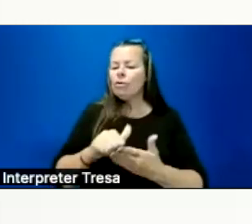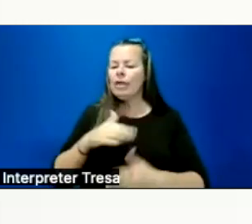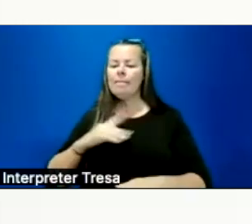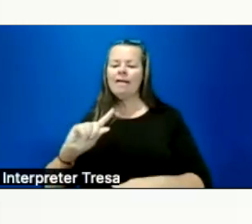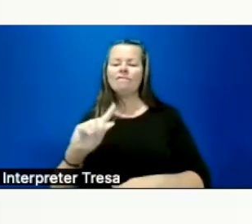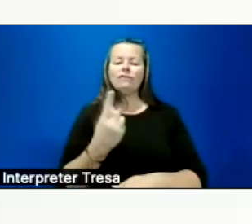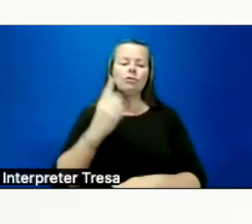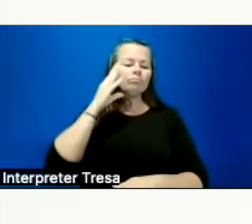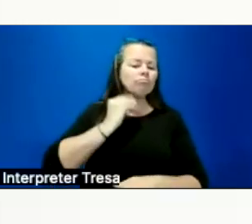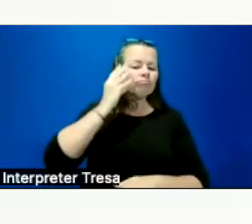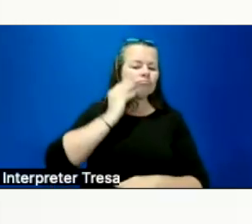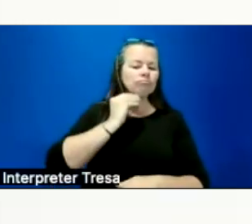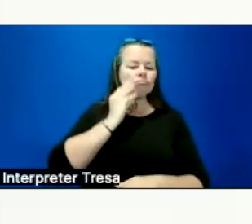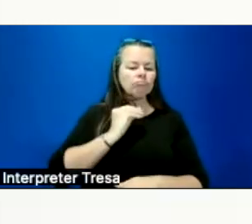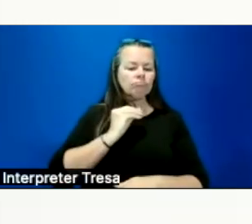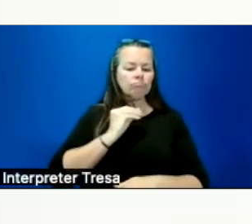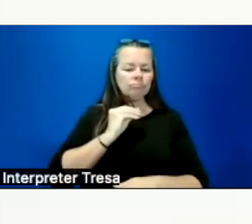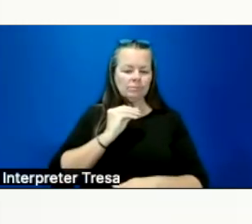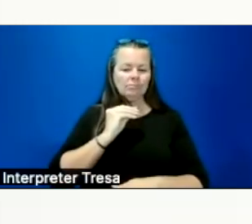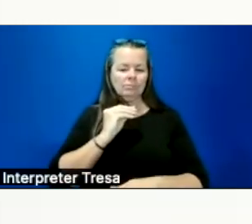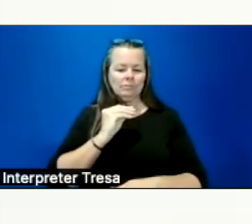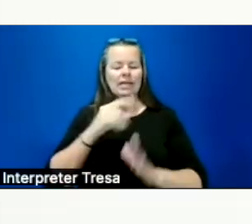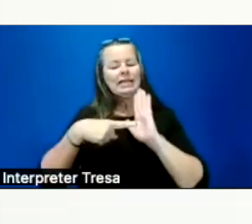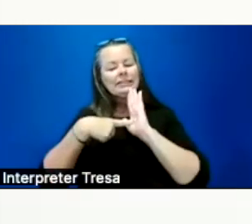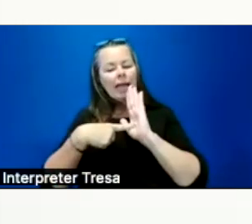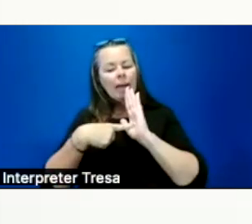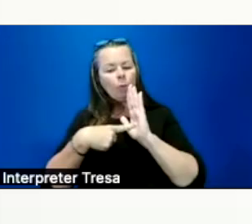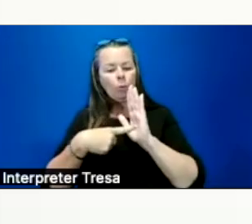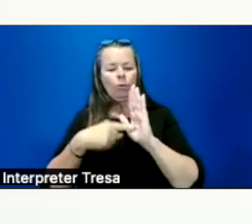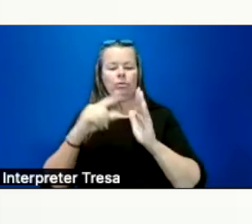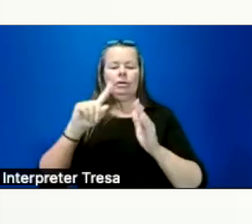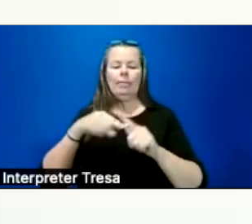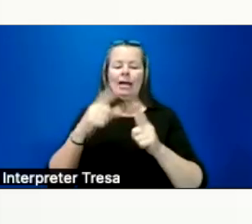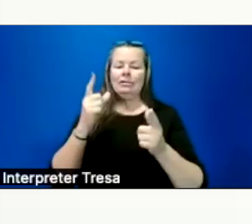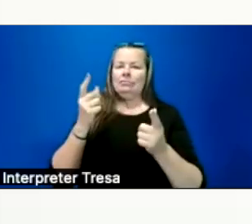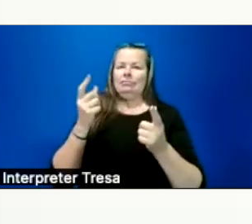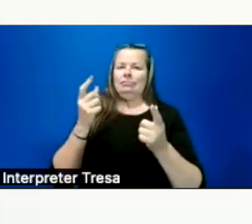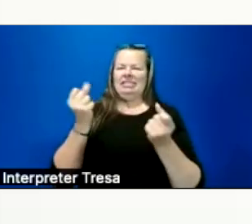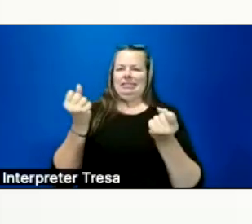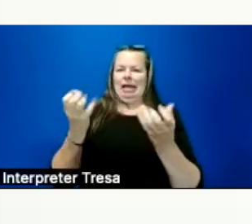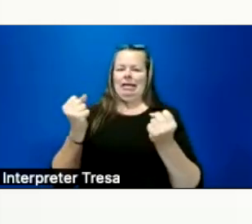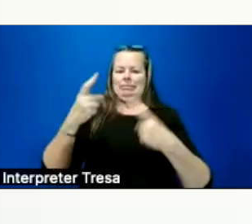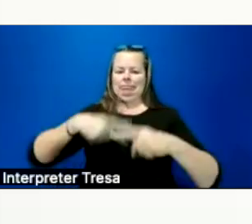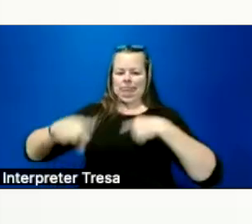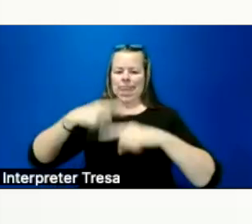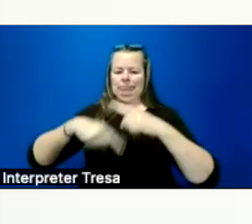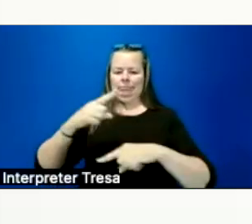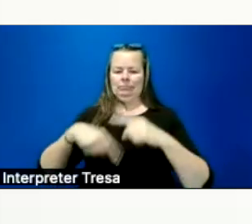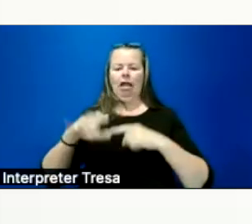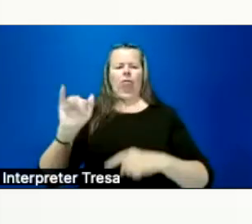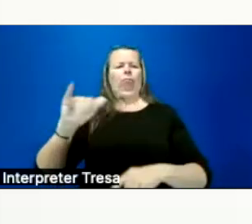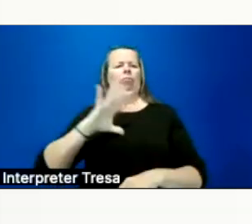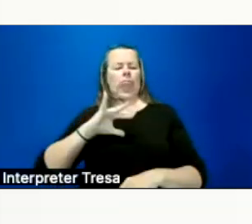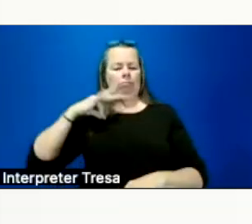across conversations, I would say that's a very useful thing. And also, like in noisy